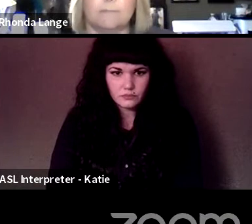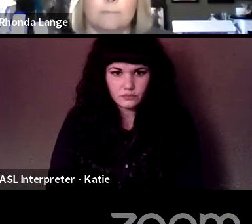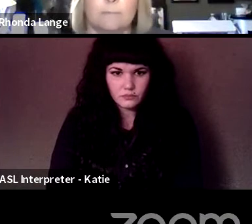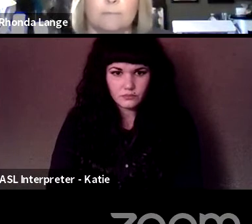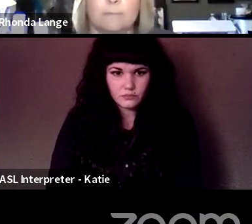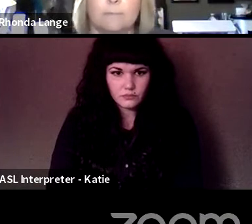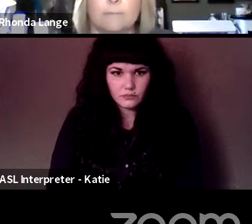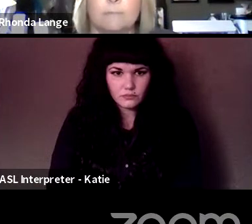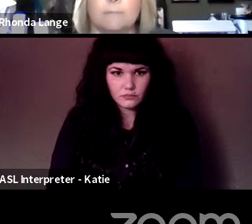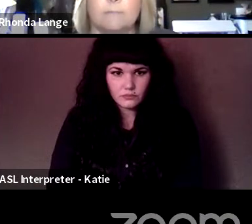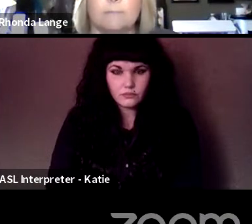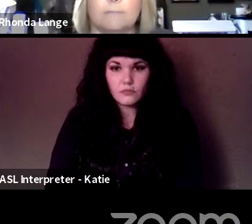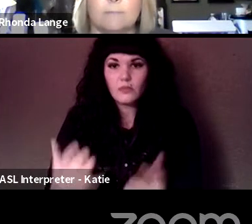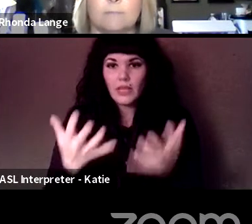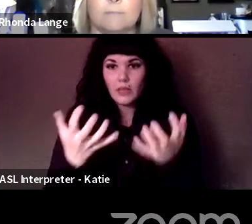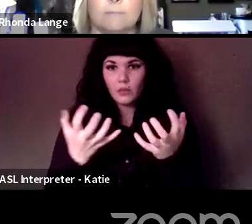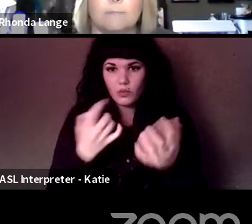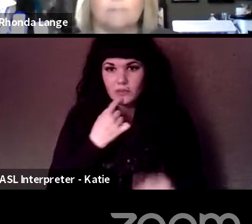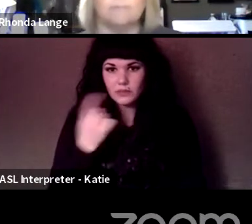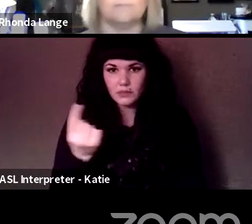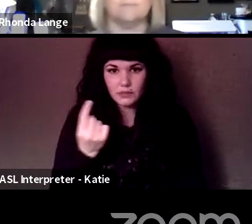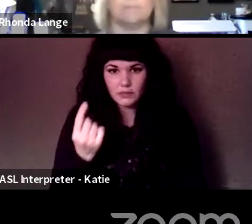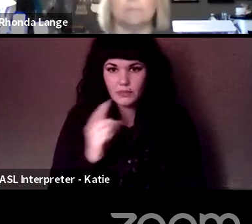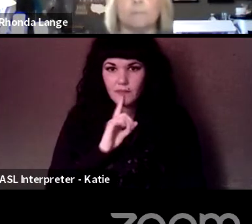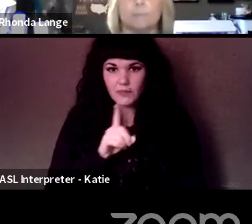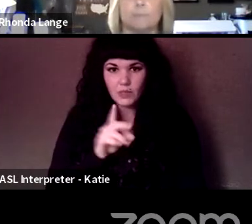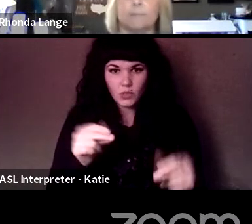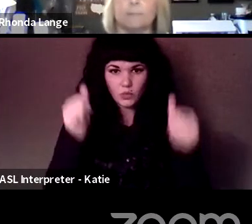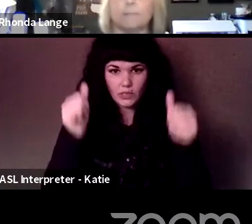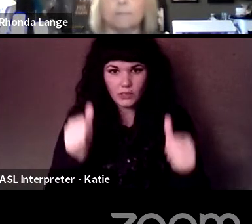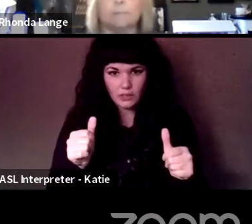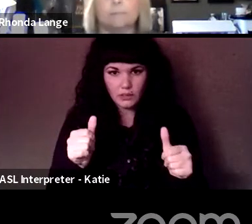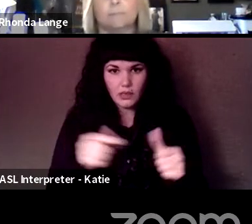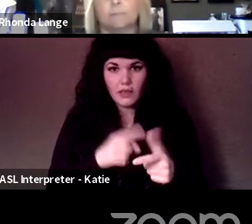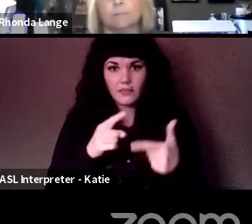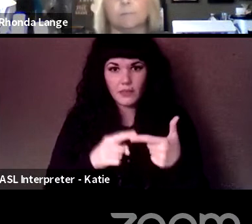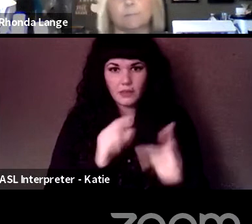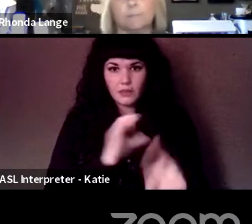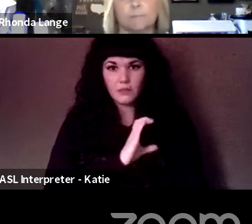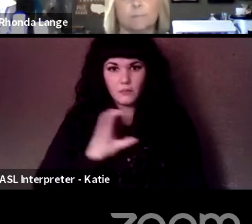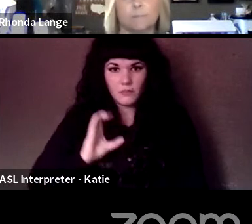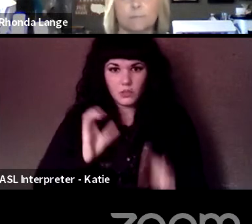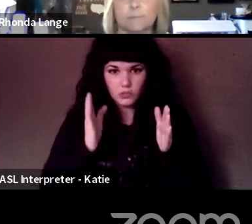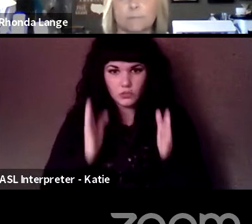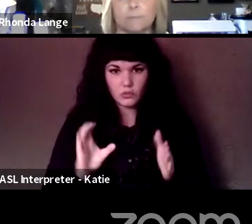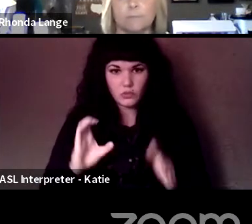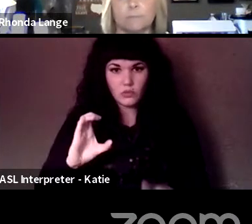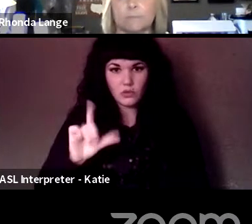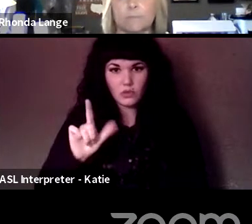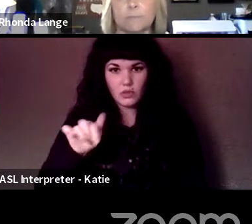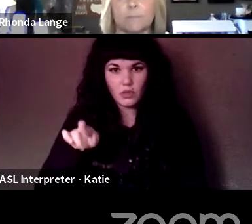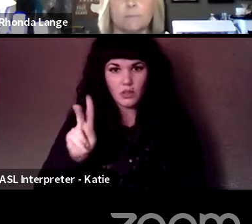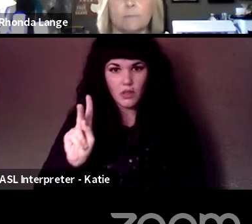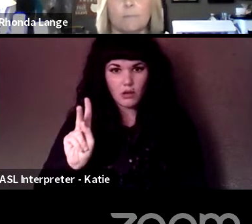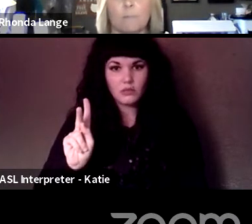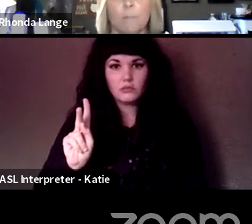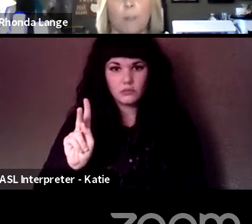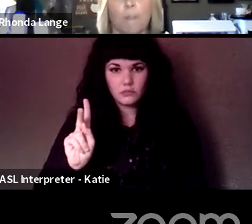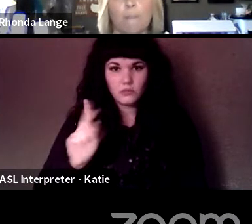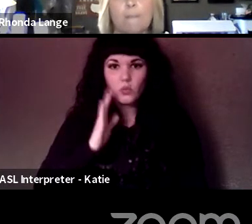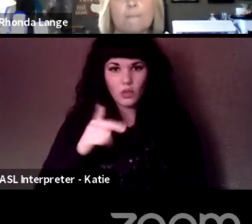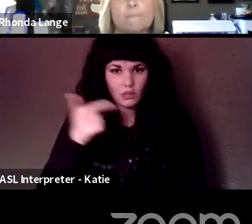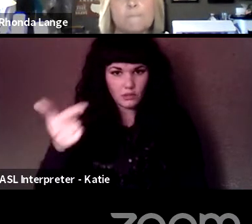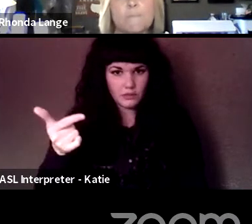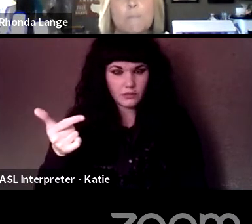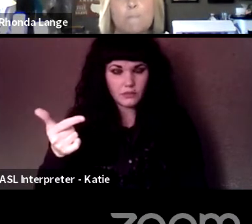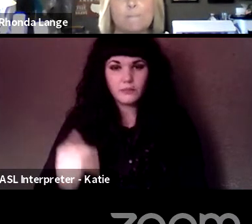I'm going to say something very quickly, and then Commissioner Clark, I'll give you the floor. I